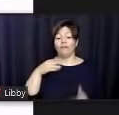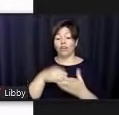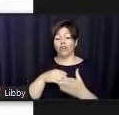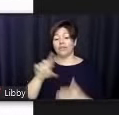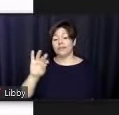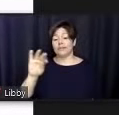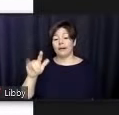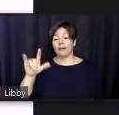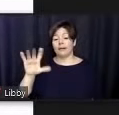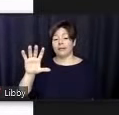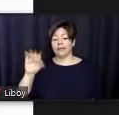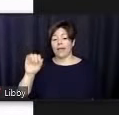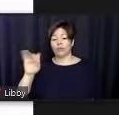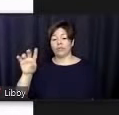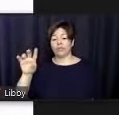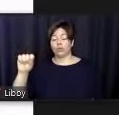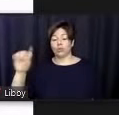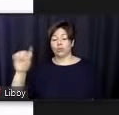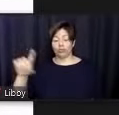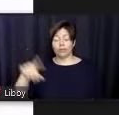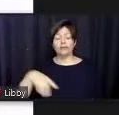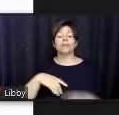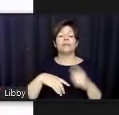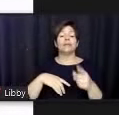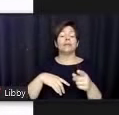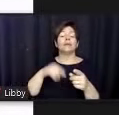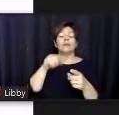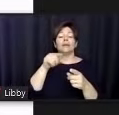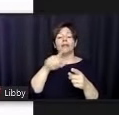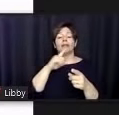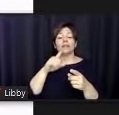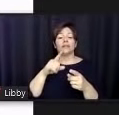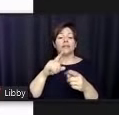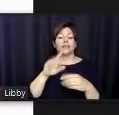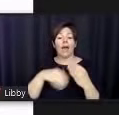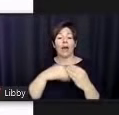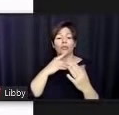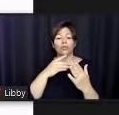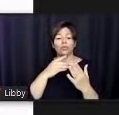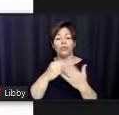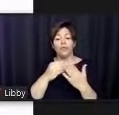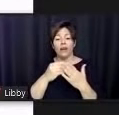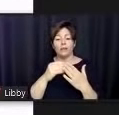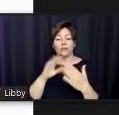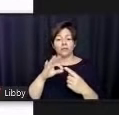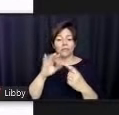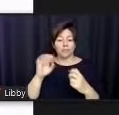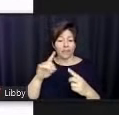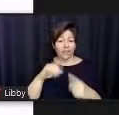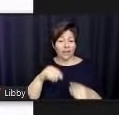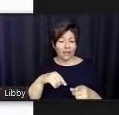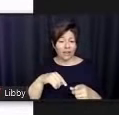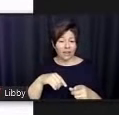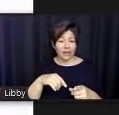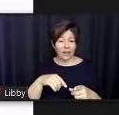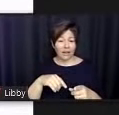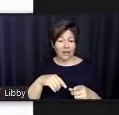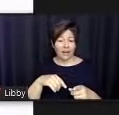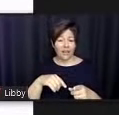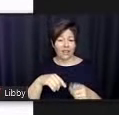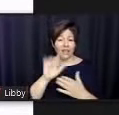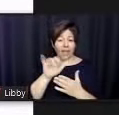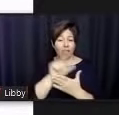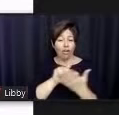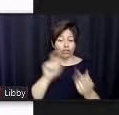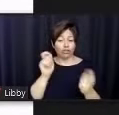June. And so this is an update about just how to define educational benefit. I actually do not like the title because the law changed, and